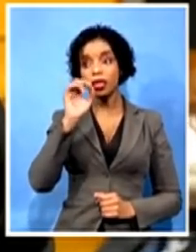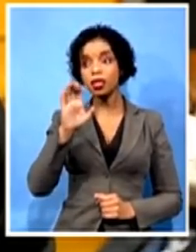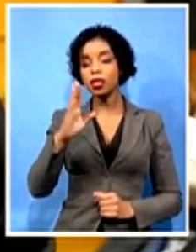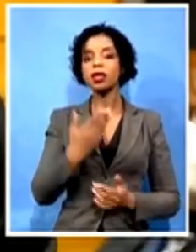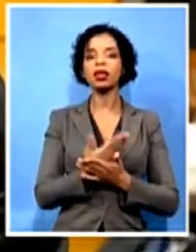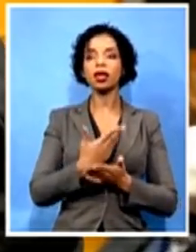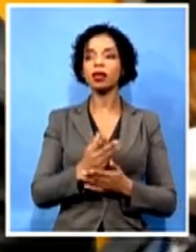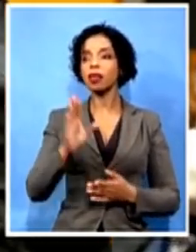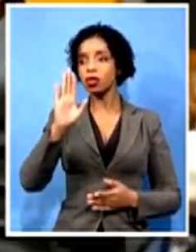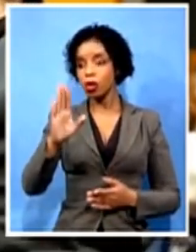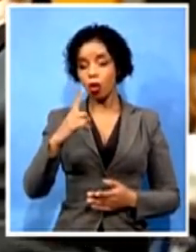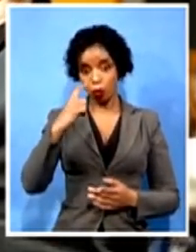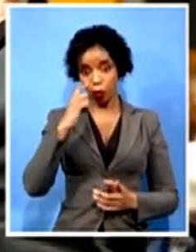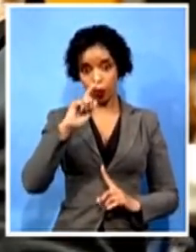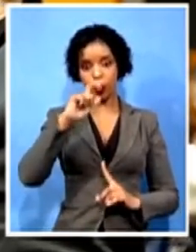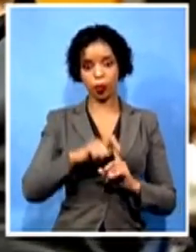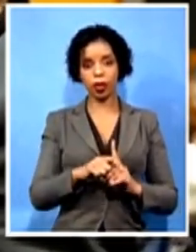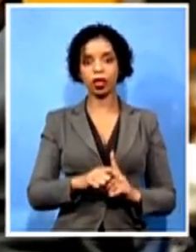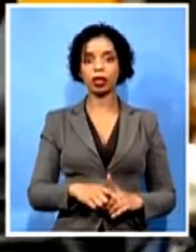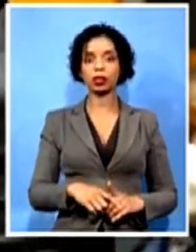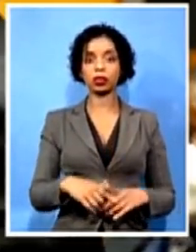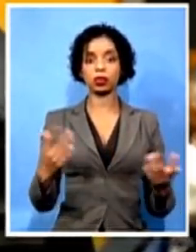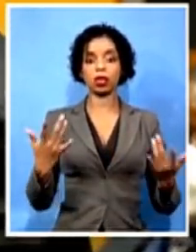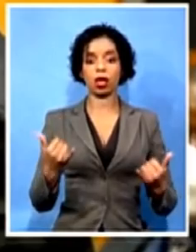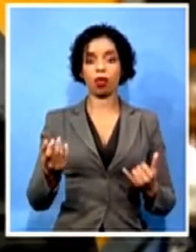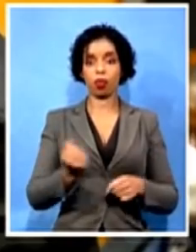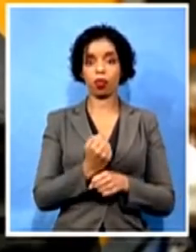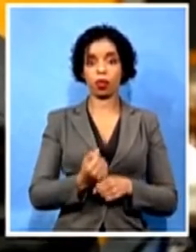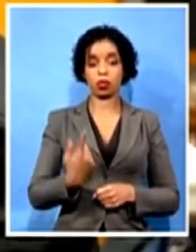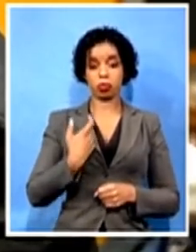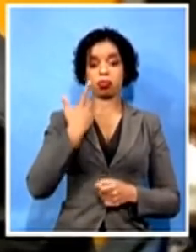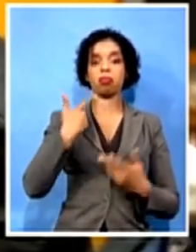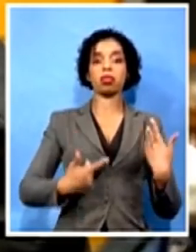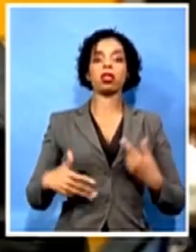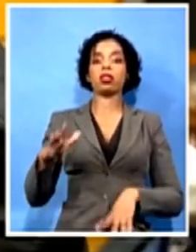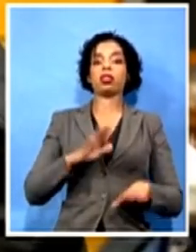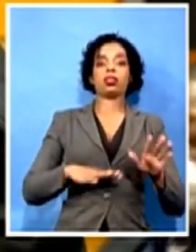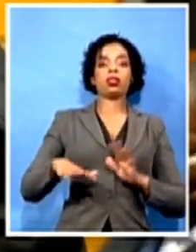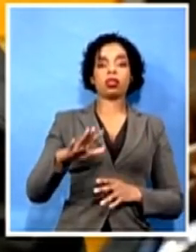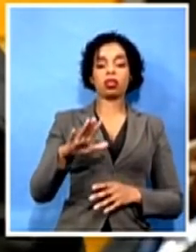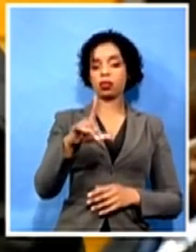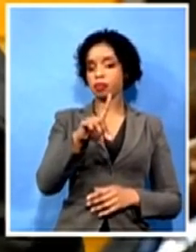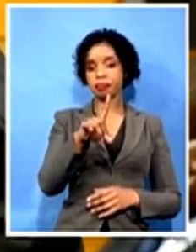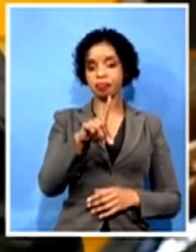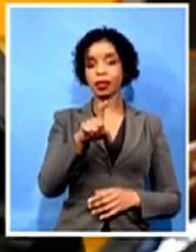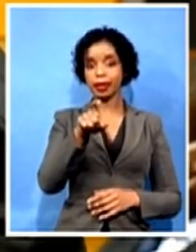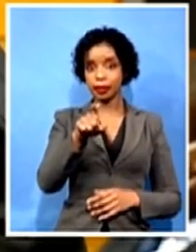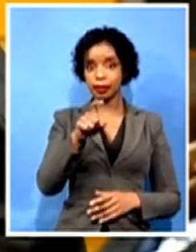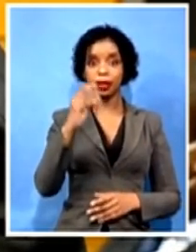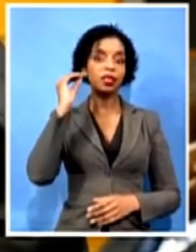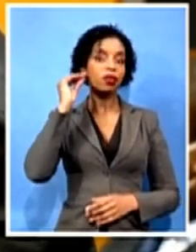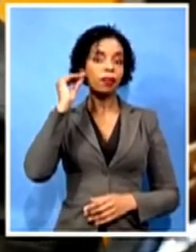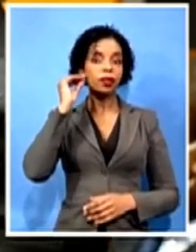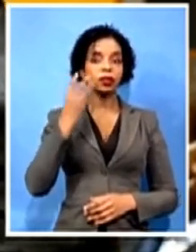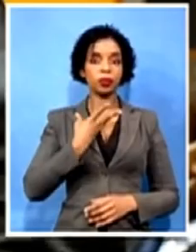messenger? So that's the kind of interaction that we've had. But at this stage, I confirm that it is a Schedule 5, Your Worship.